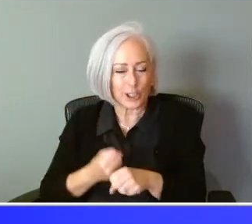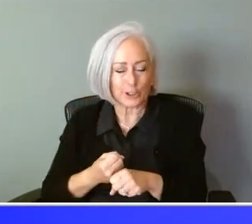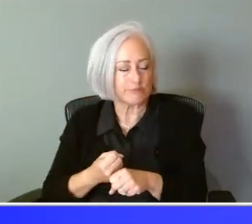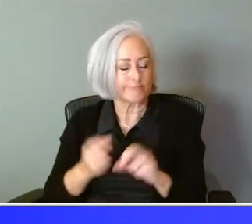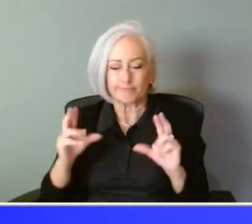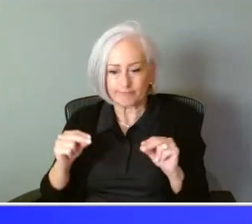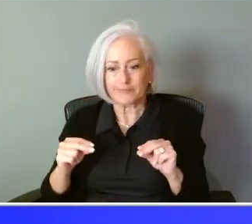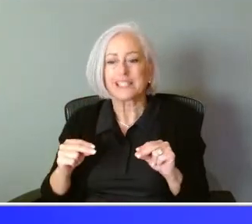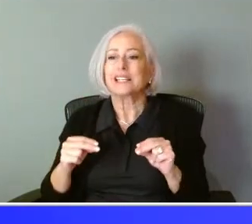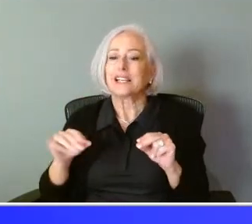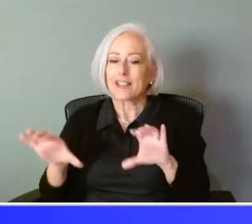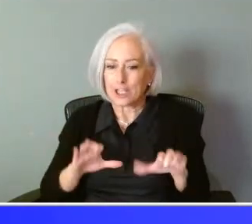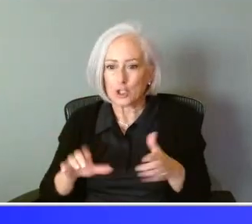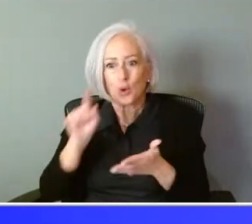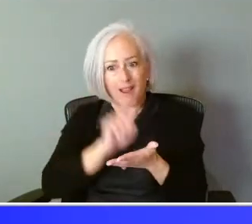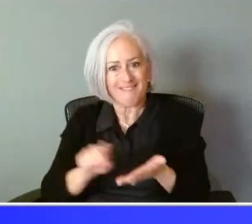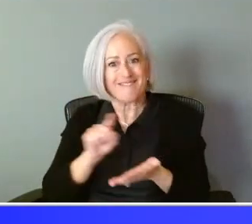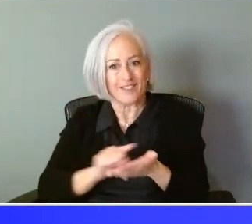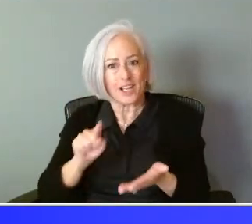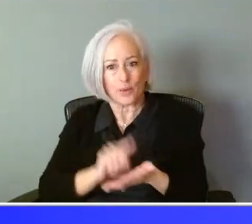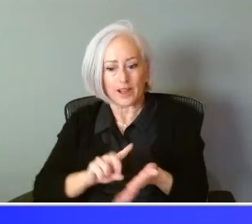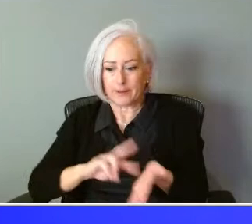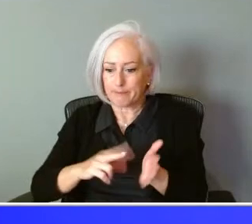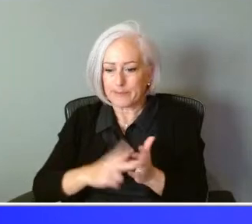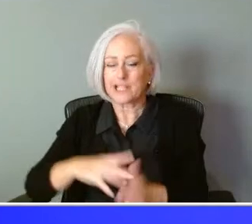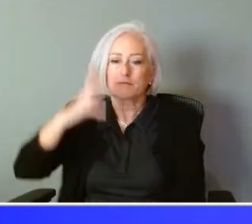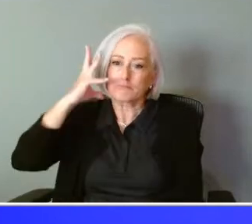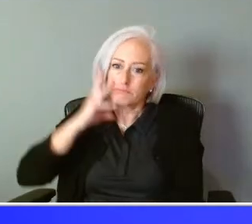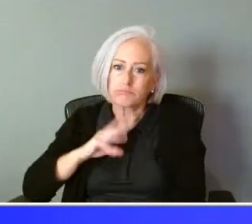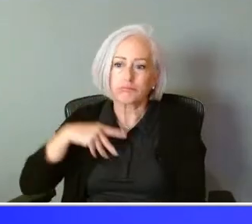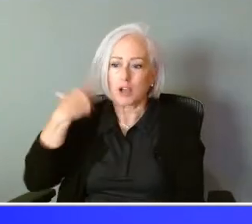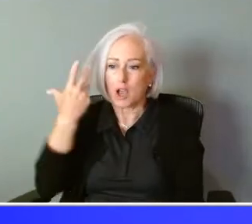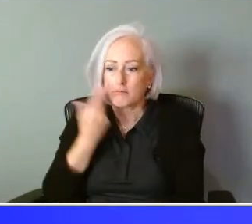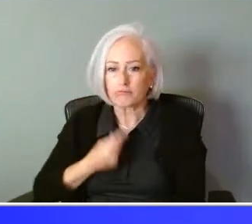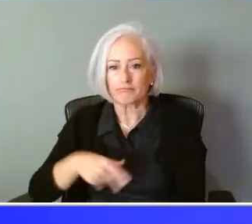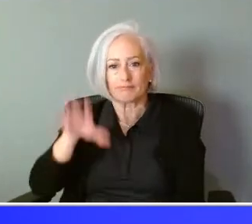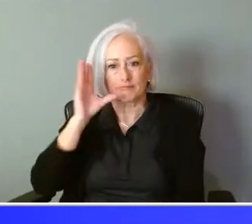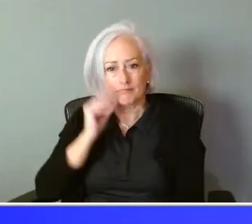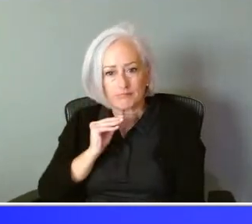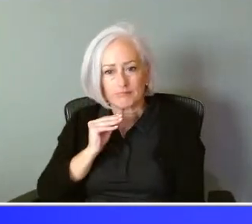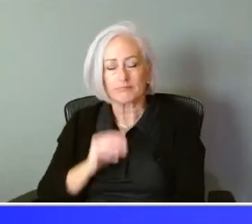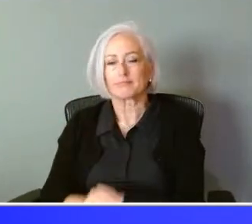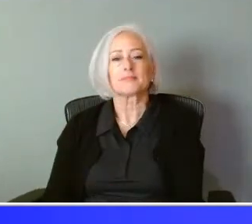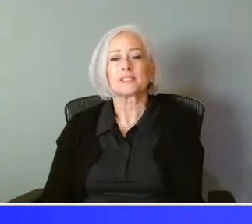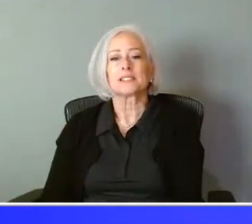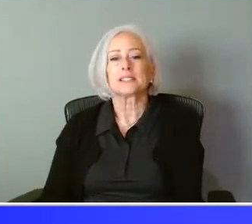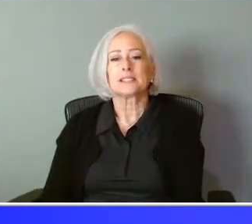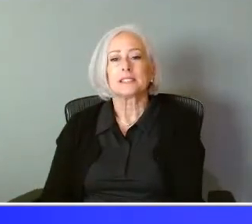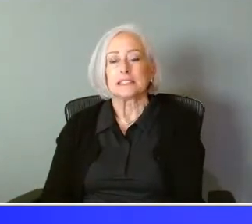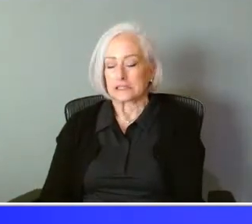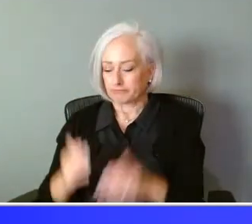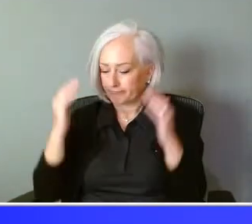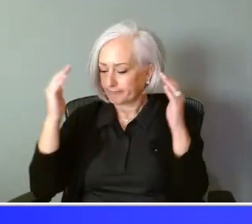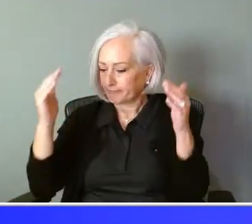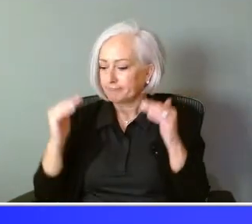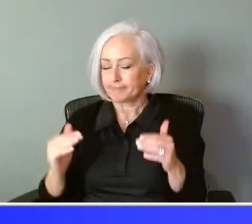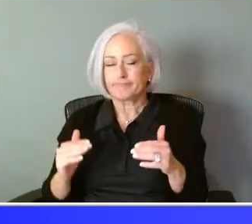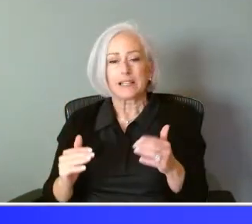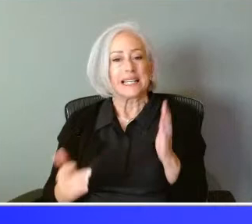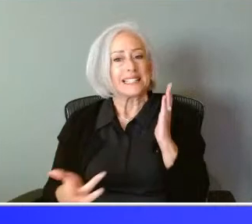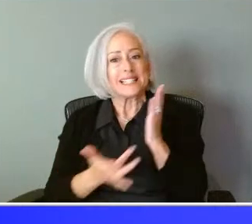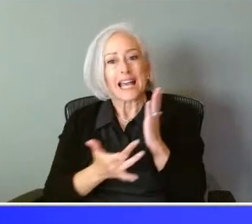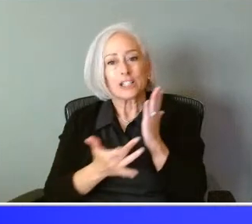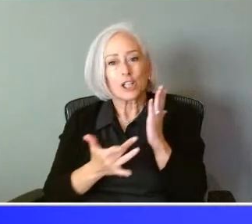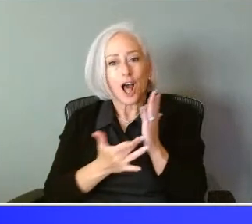experience. Another issue is access to technology. And you don't have to go any farther than our new proton